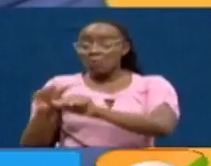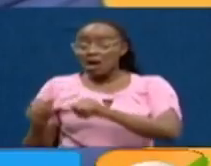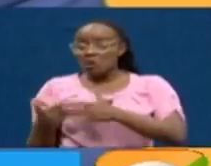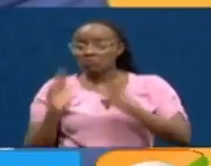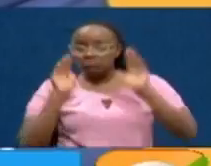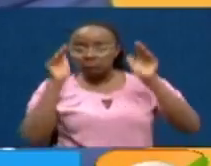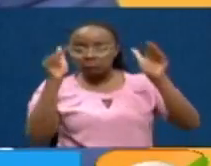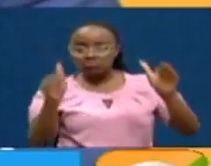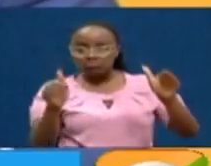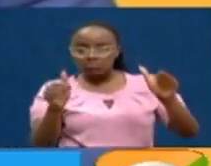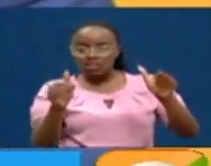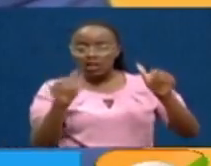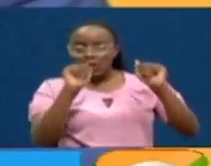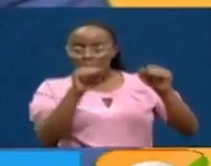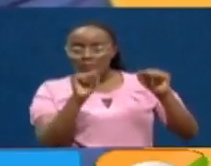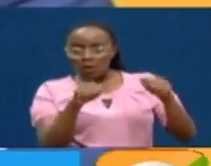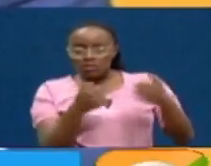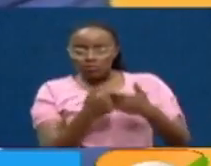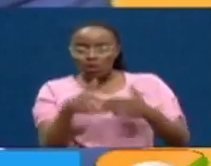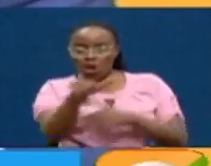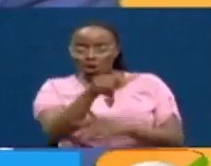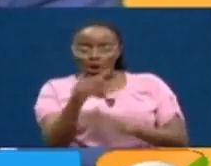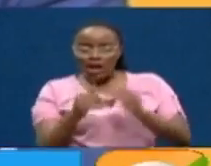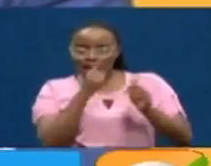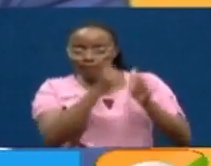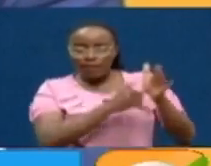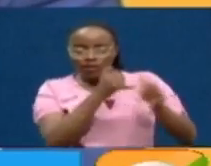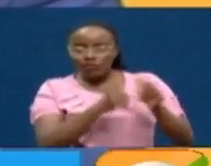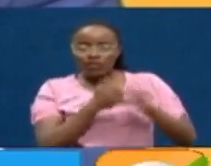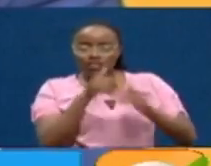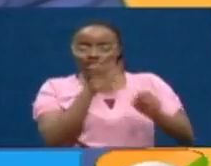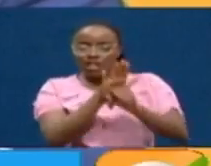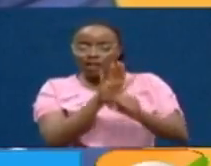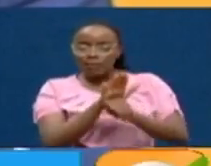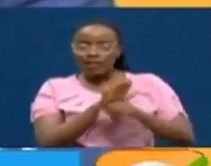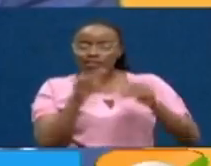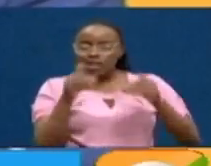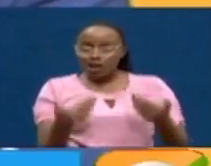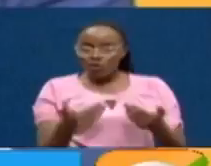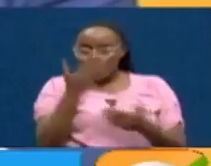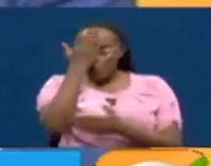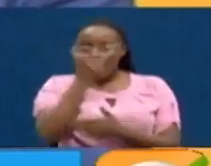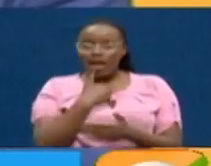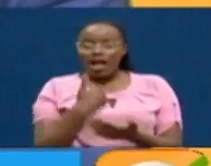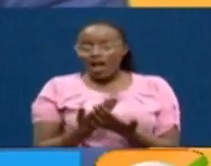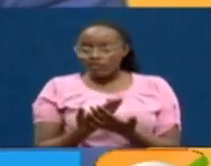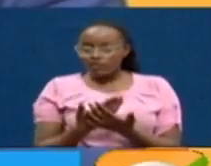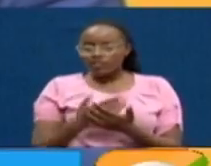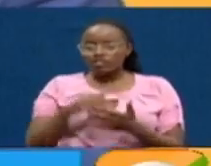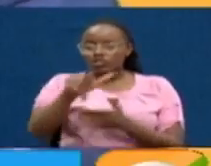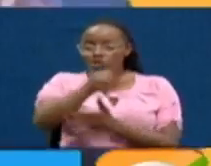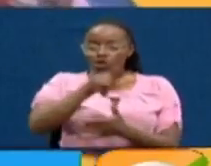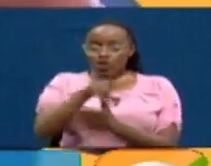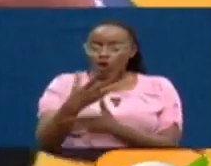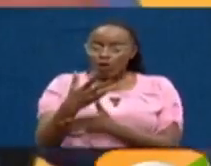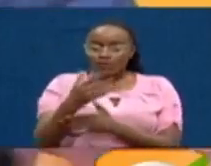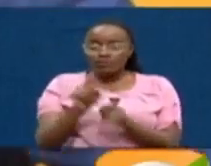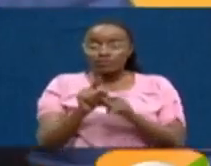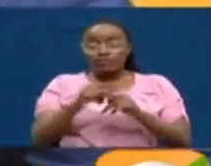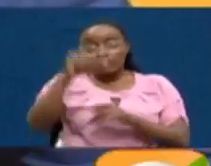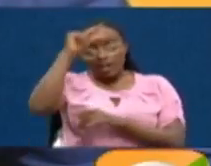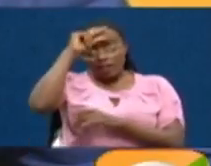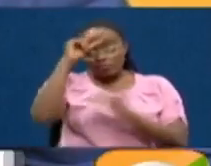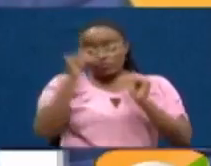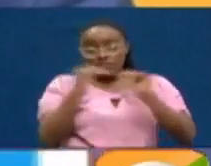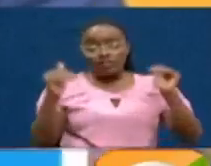at what can we locally manufacture in abundance so that there can be exclusive local sourcing. Okay. At the government level or the private